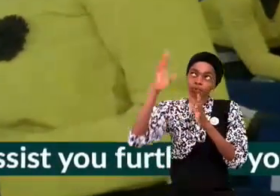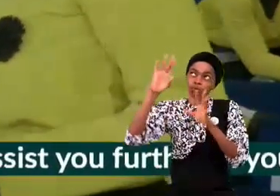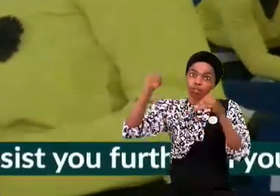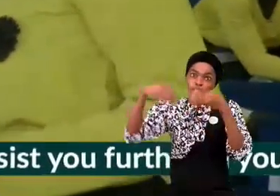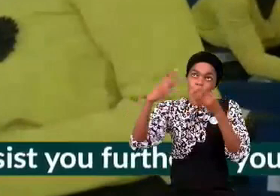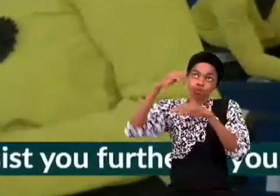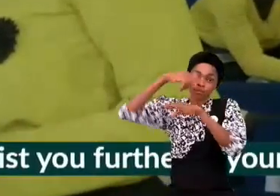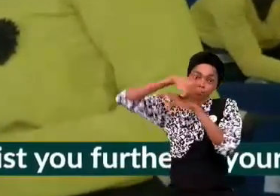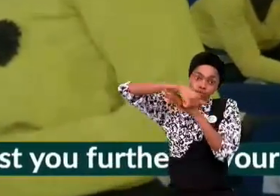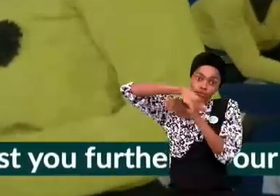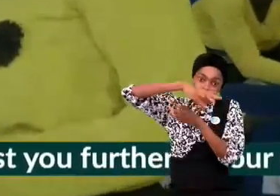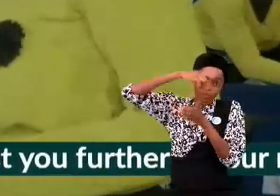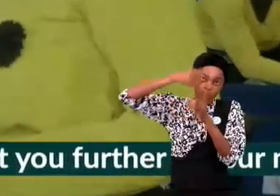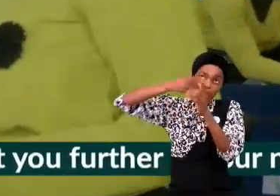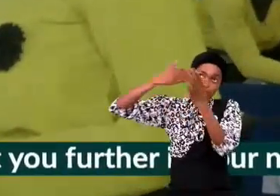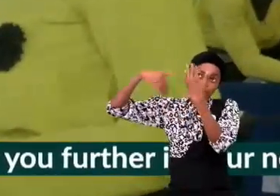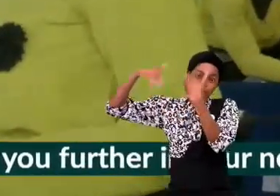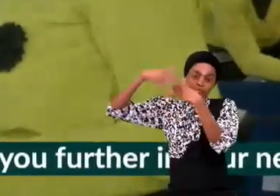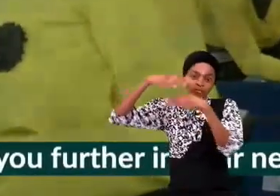is done.